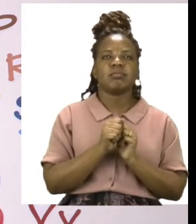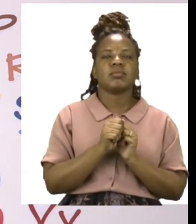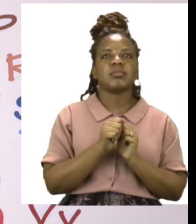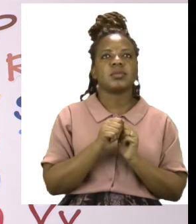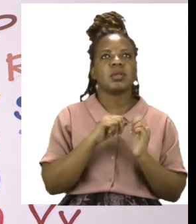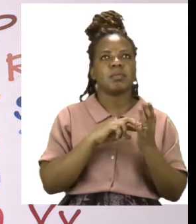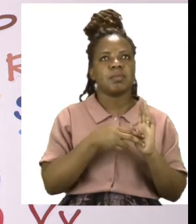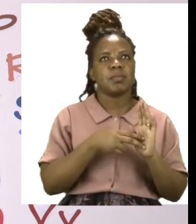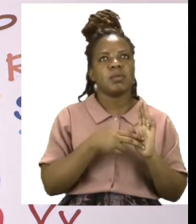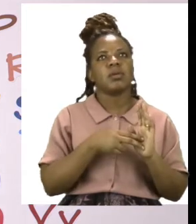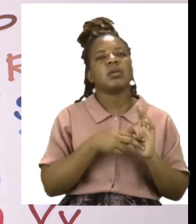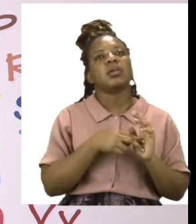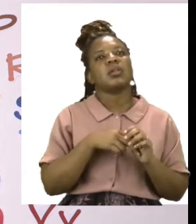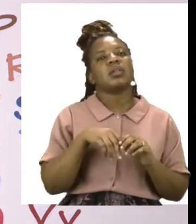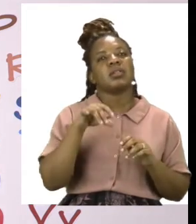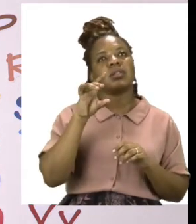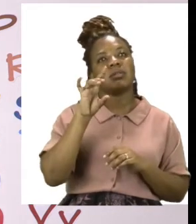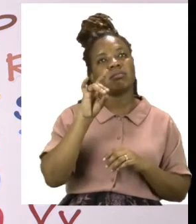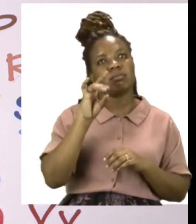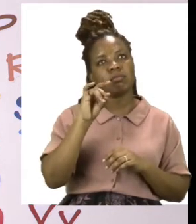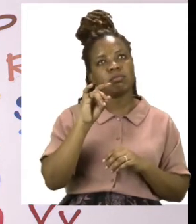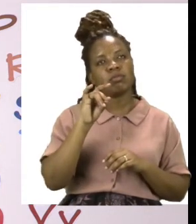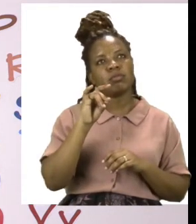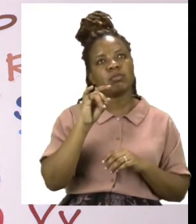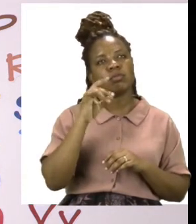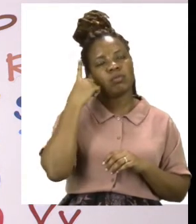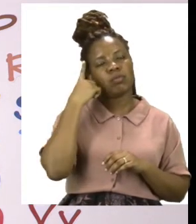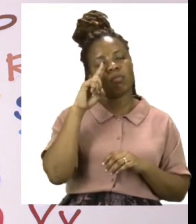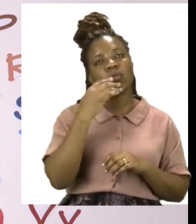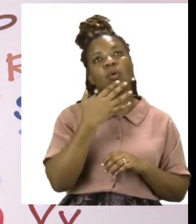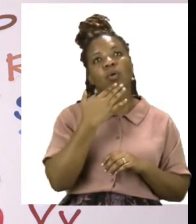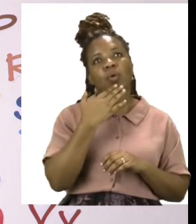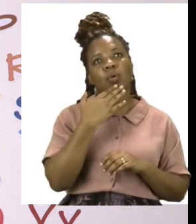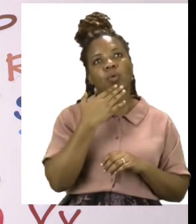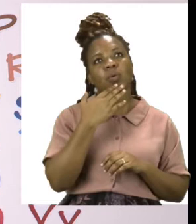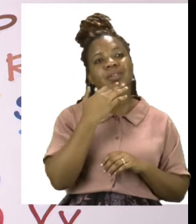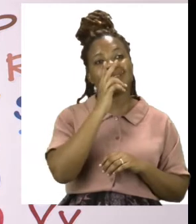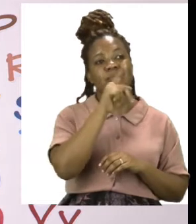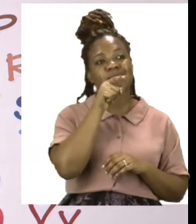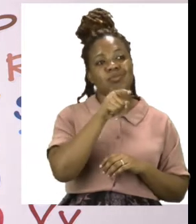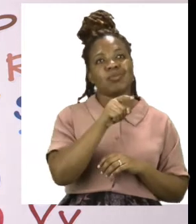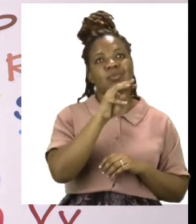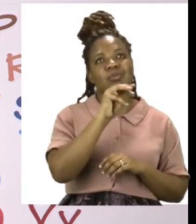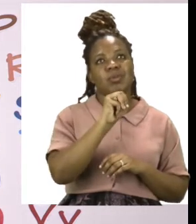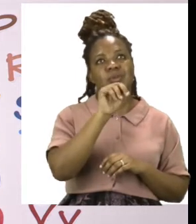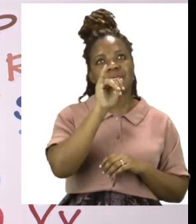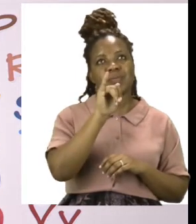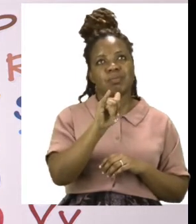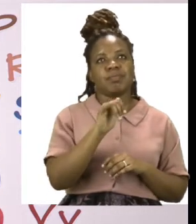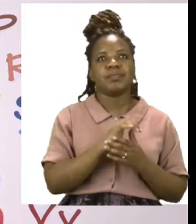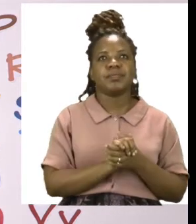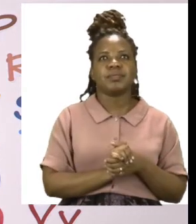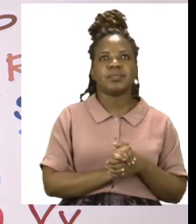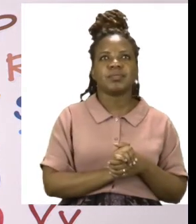with the word my. Now it says that we need to underline the possessive pronoun. So I'd like you to